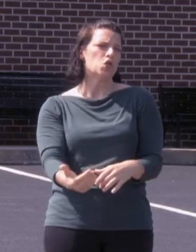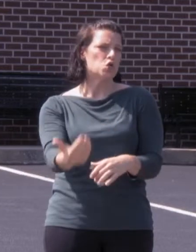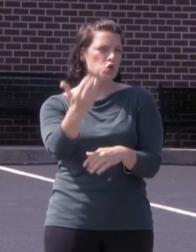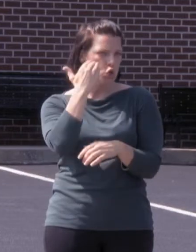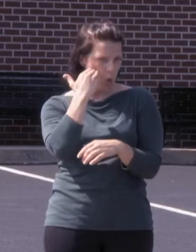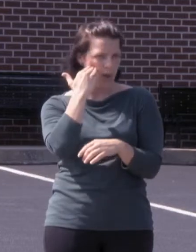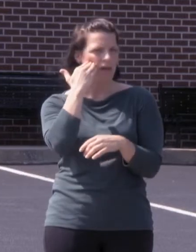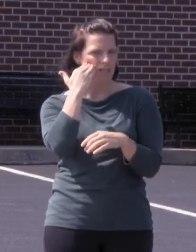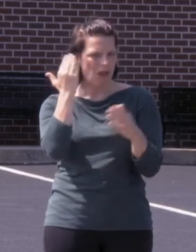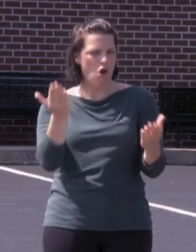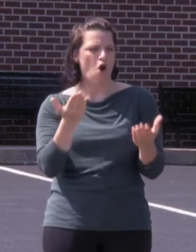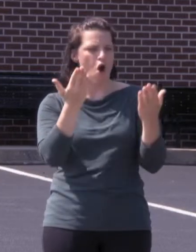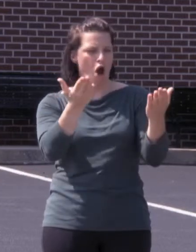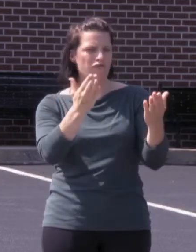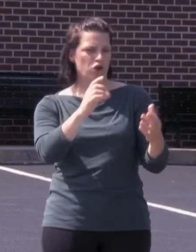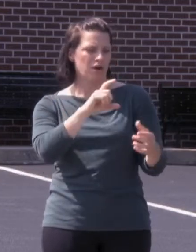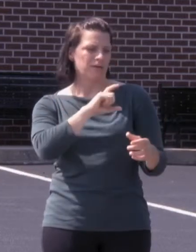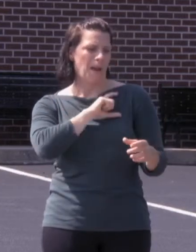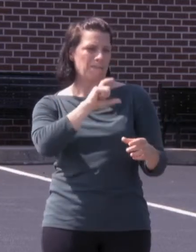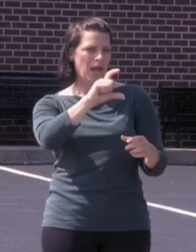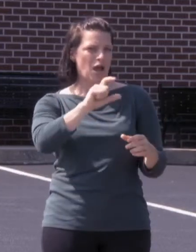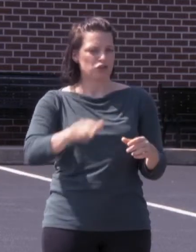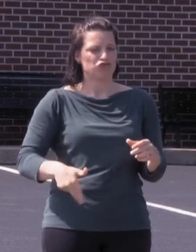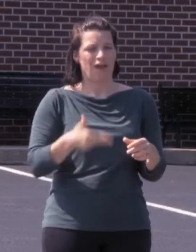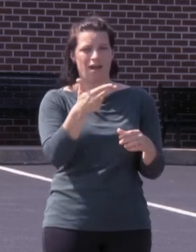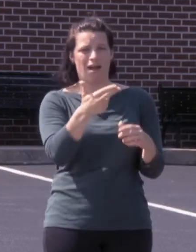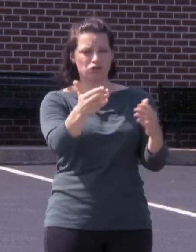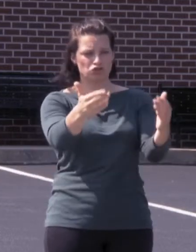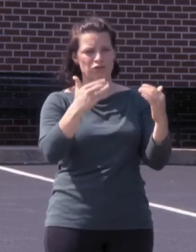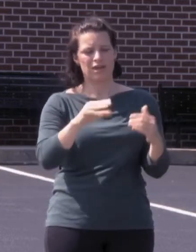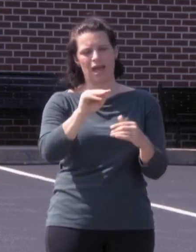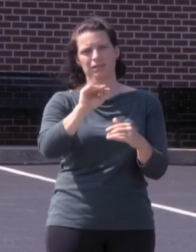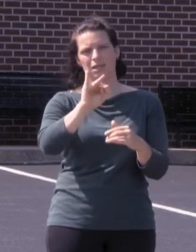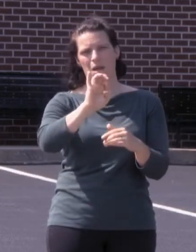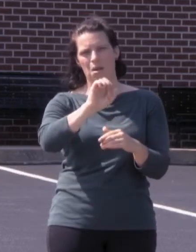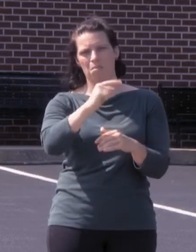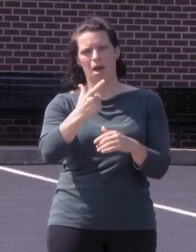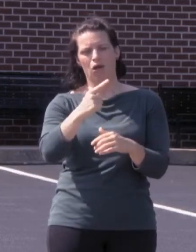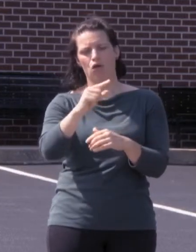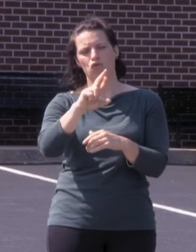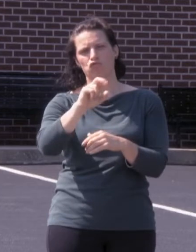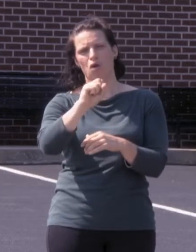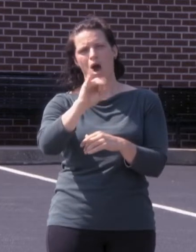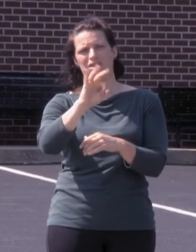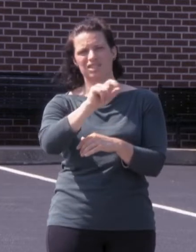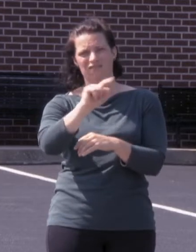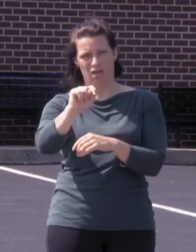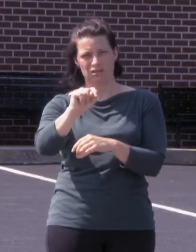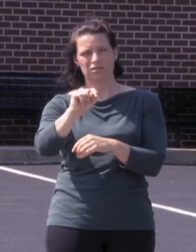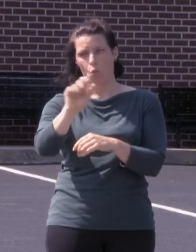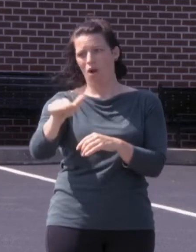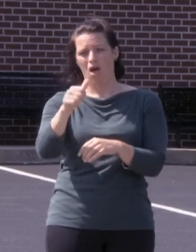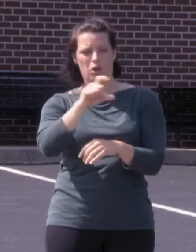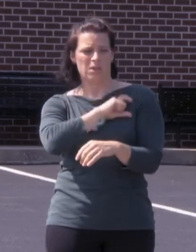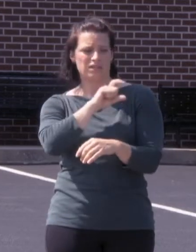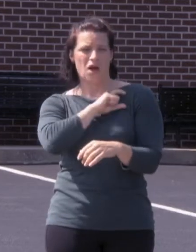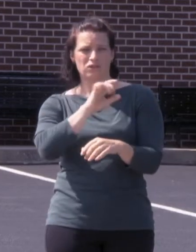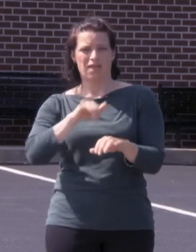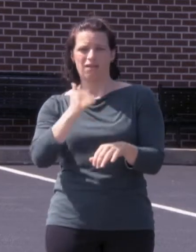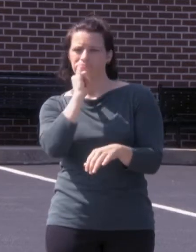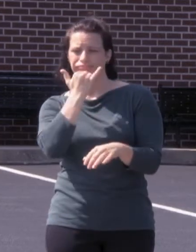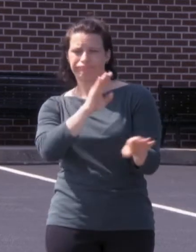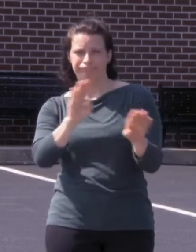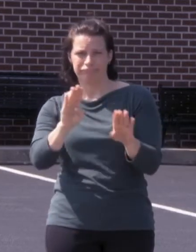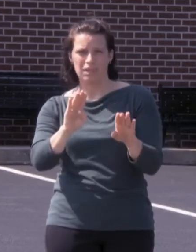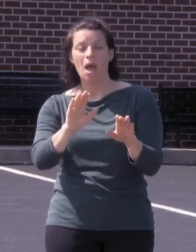knowingly offers a badge and a gun to the next Michael Rosfeld or Ryan Pownall. But Act